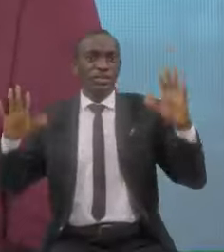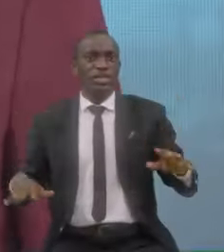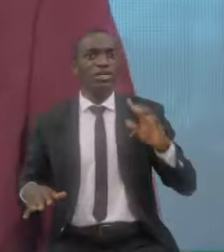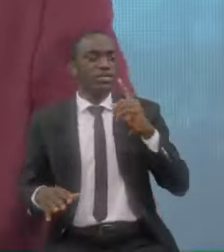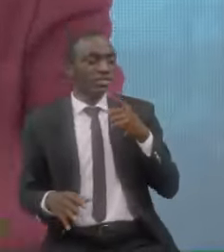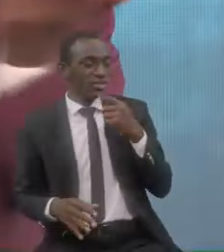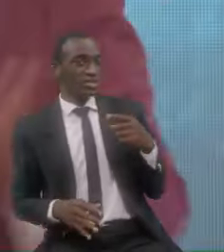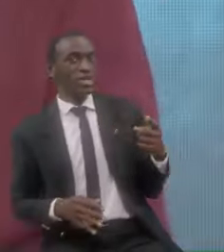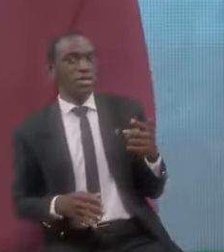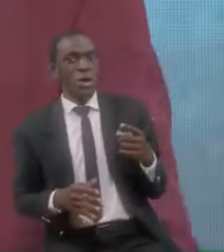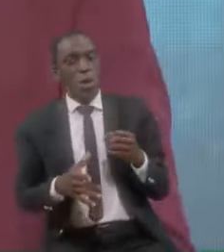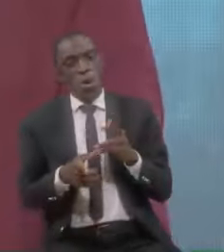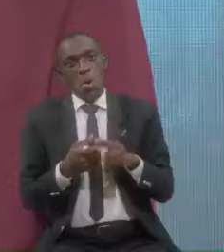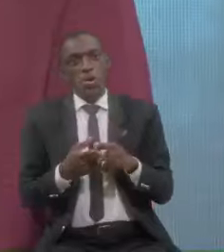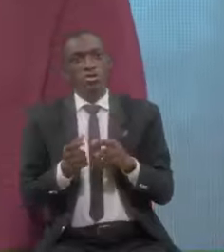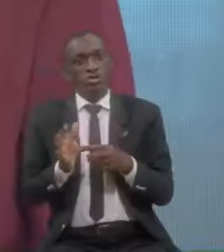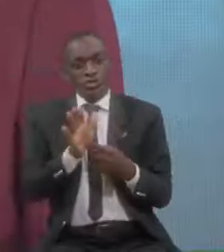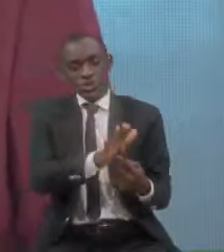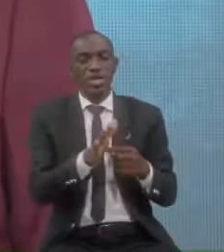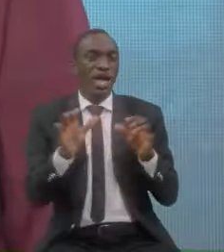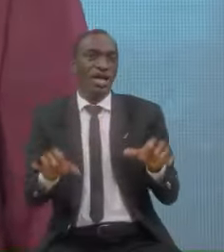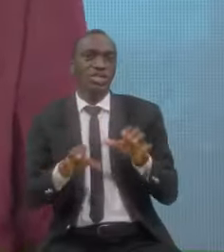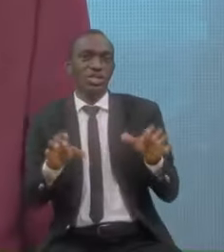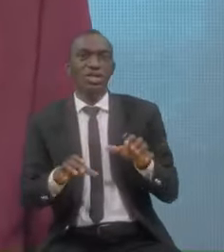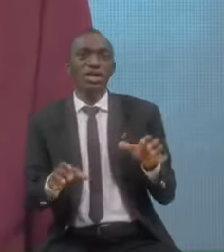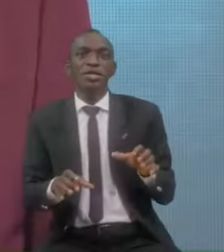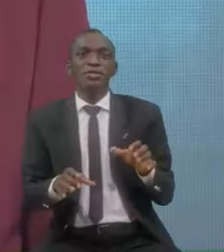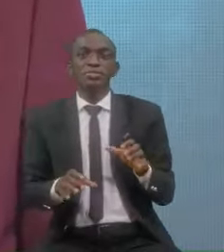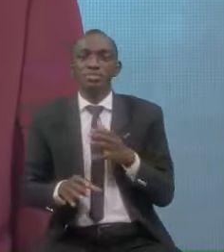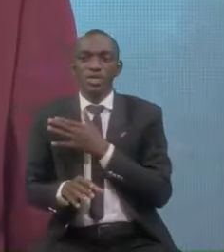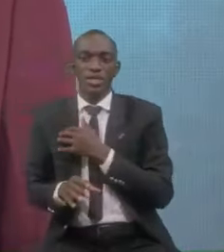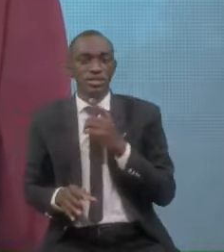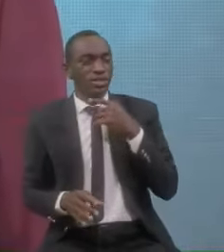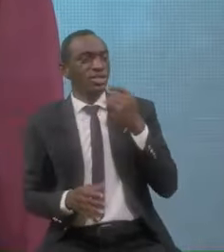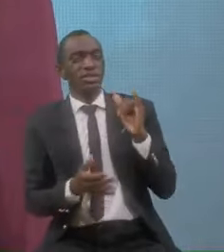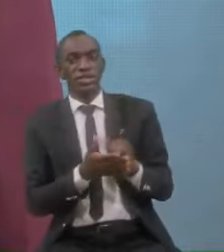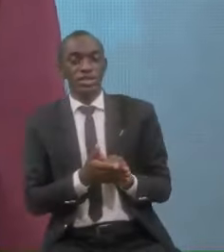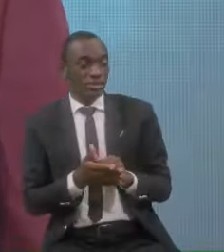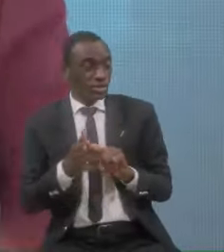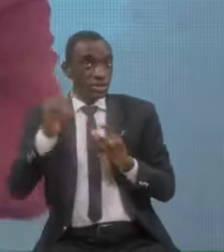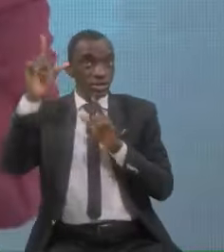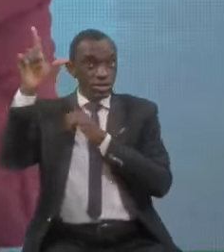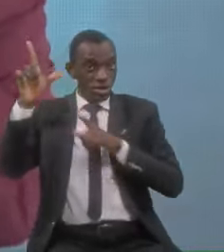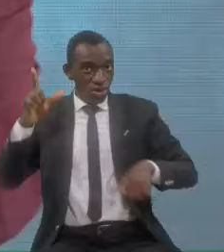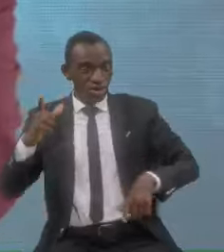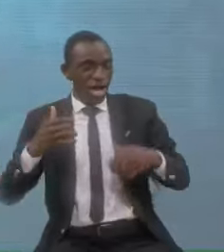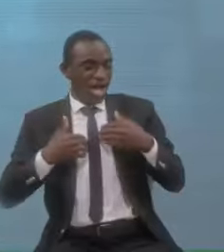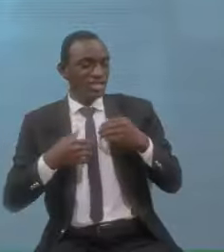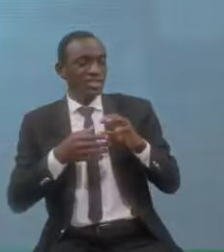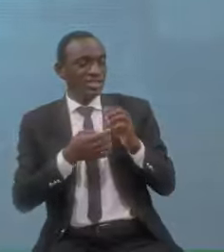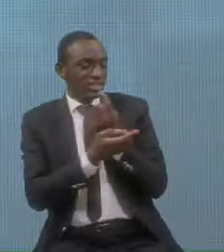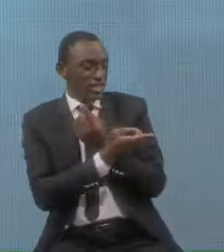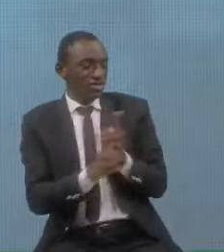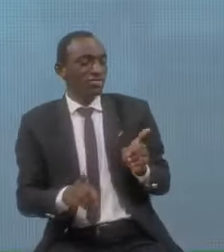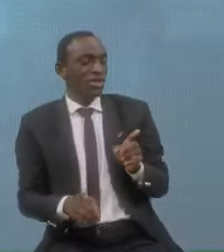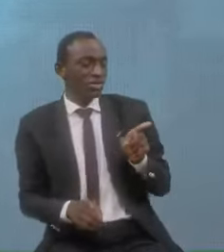by action. Action is louder than words. Bye-bye. And he said, the Lord has delivered me. My